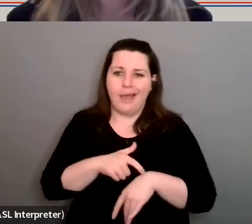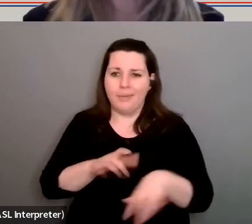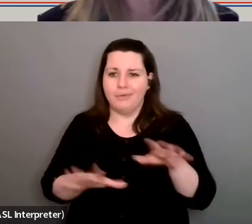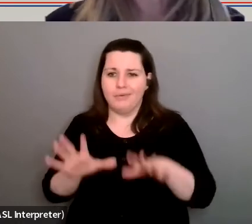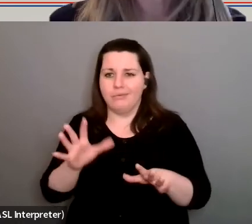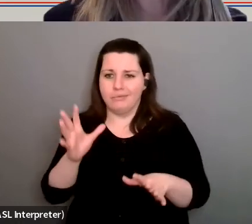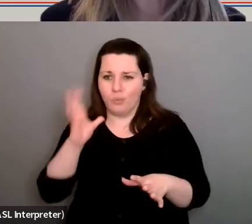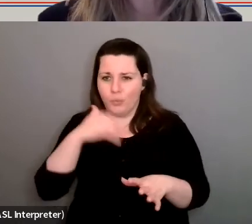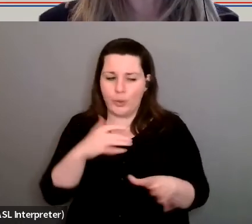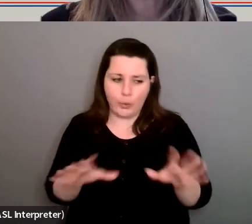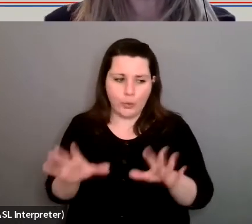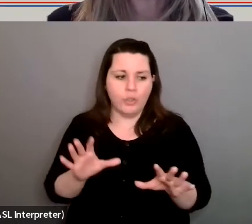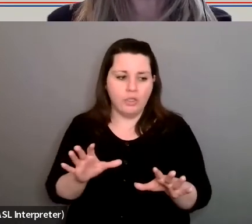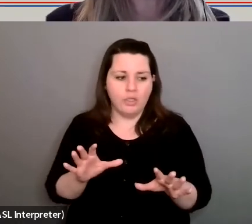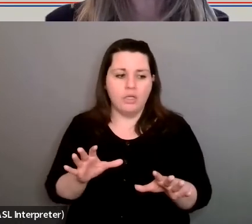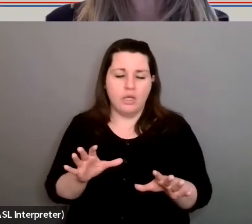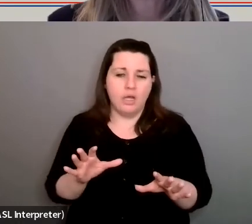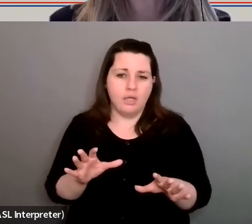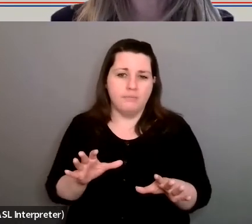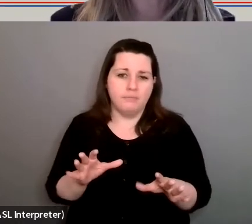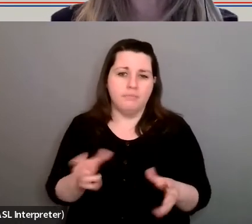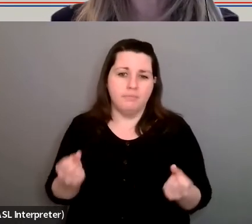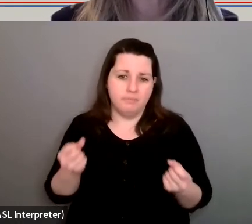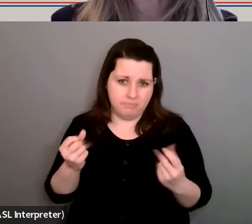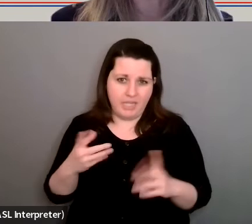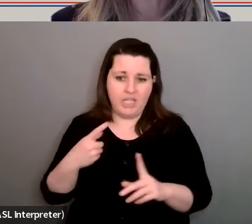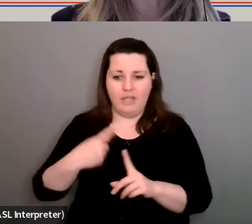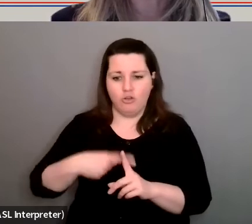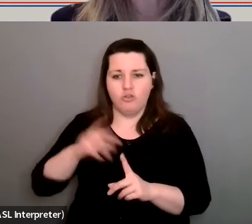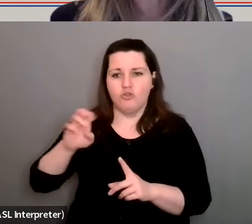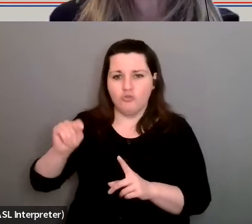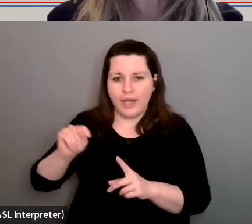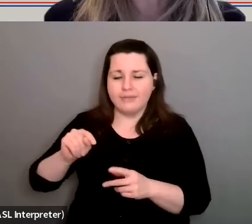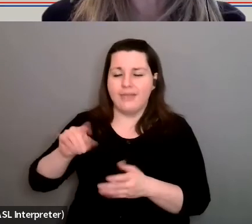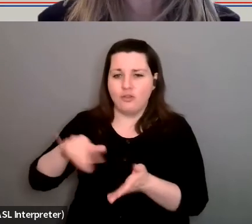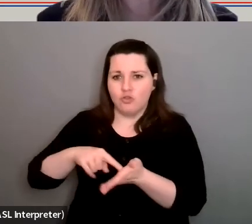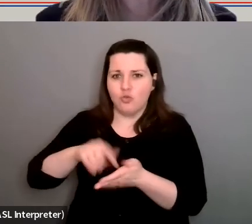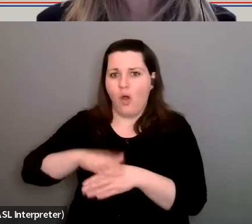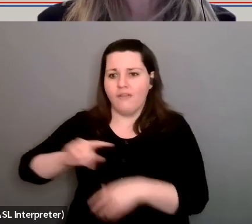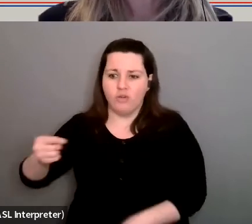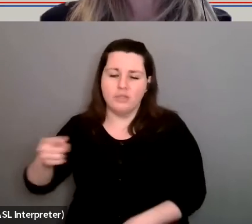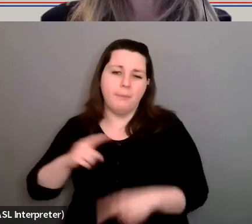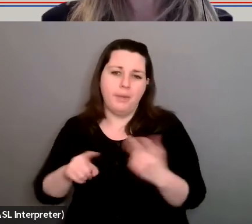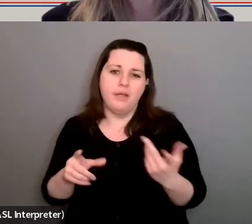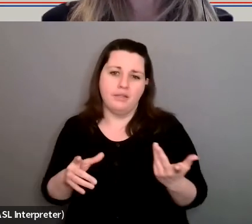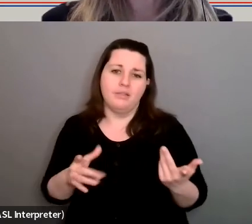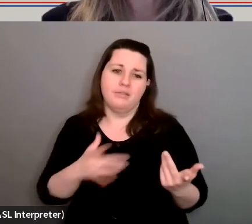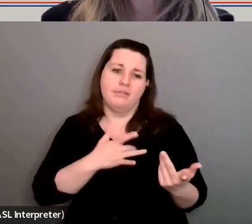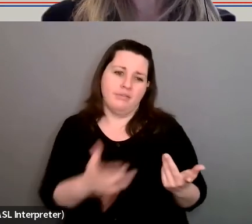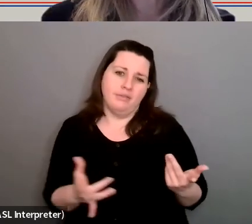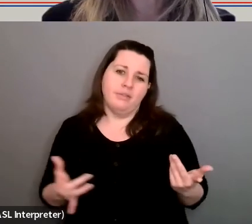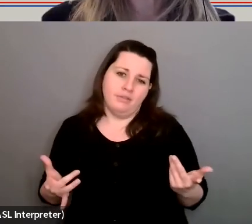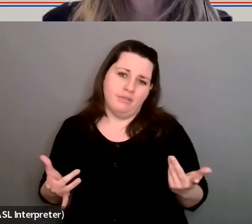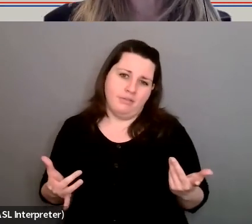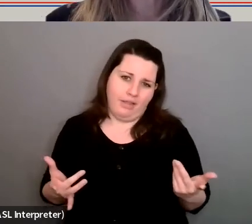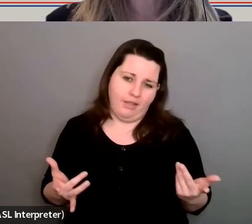that it has to be a month, because a lot of rent or those kind of things are due on the 1st, but they generally have,